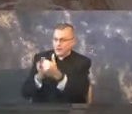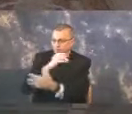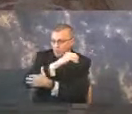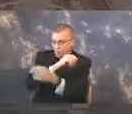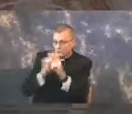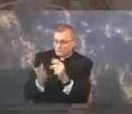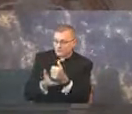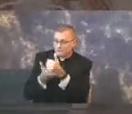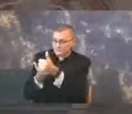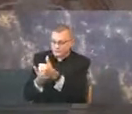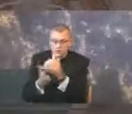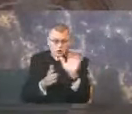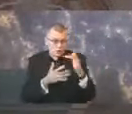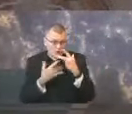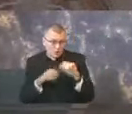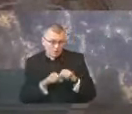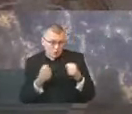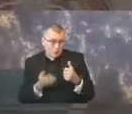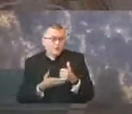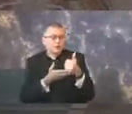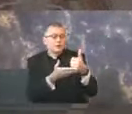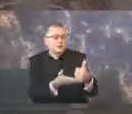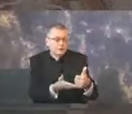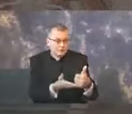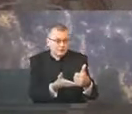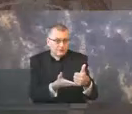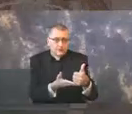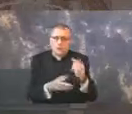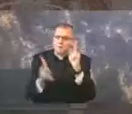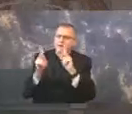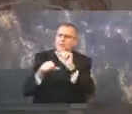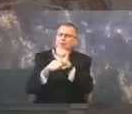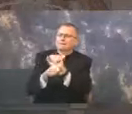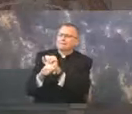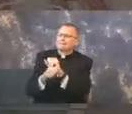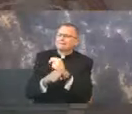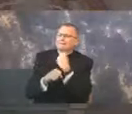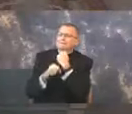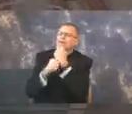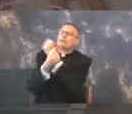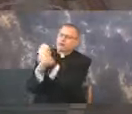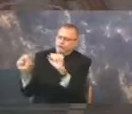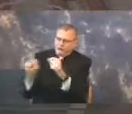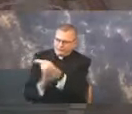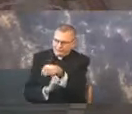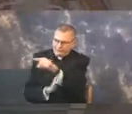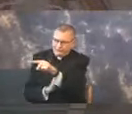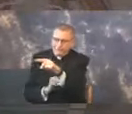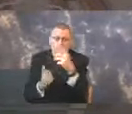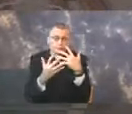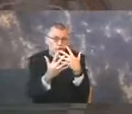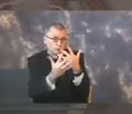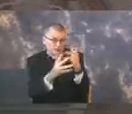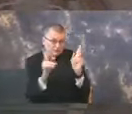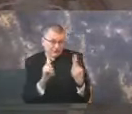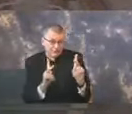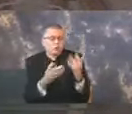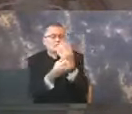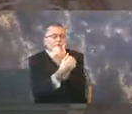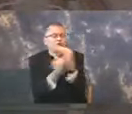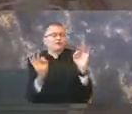brokenhearted, to proclaim liberty to the captives, and release to the prisoners,